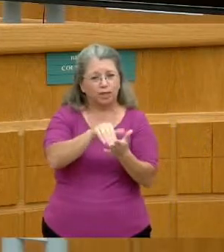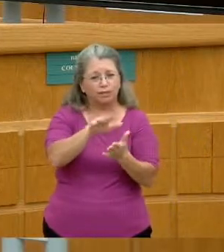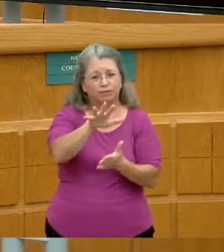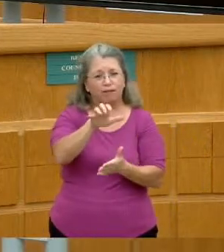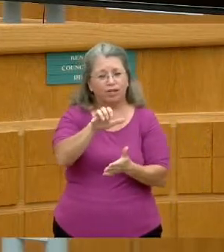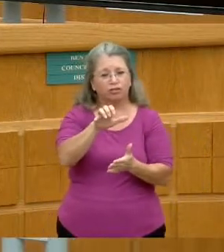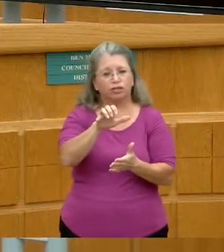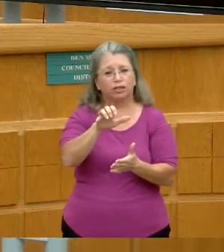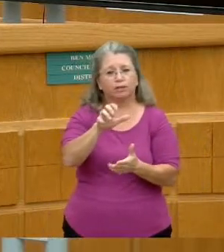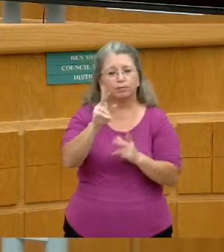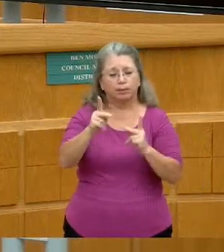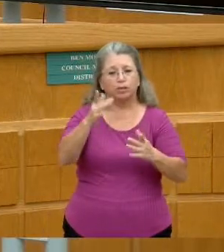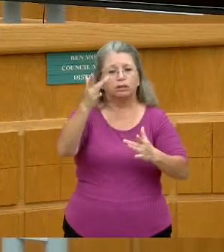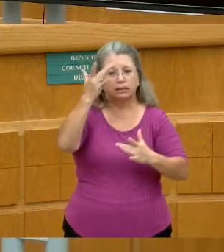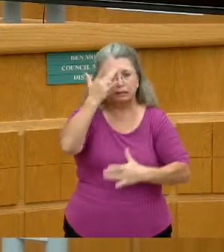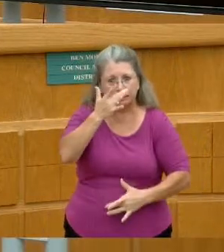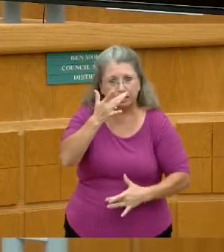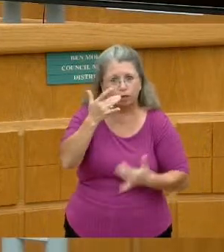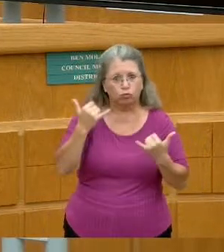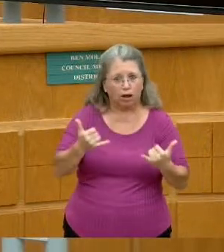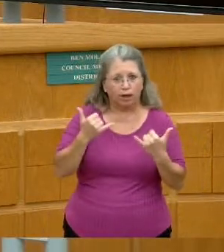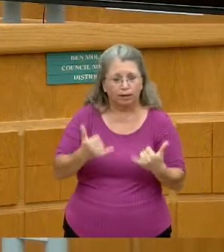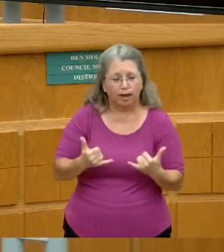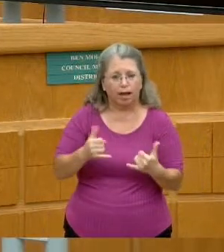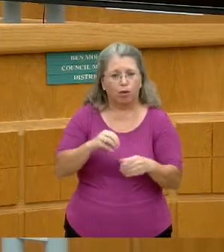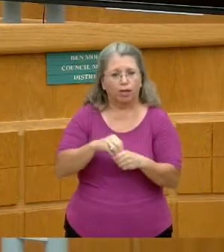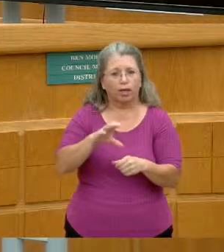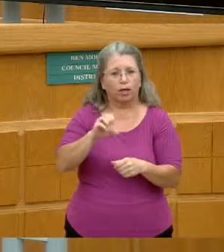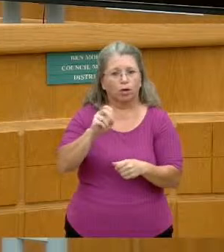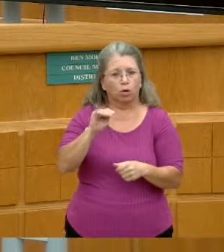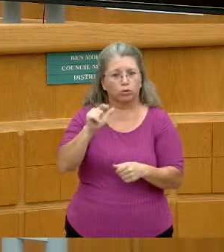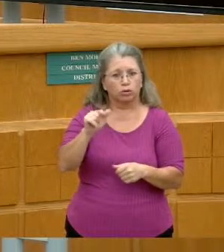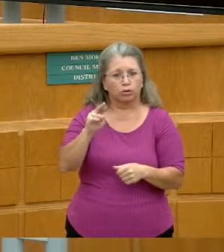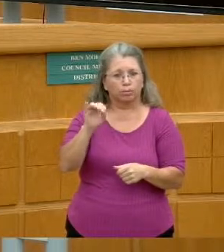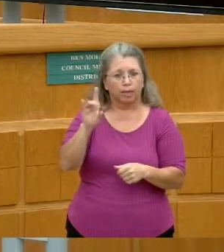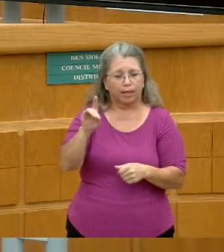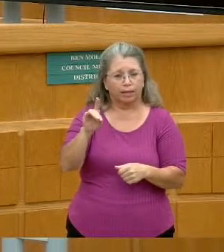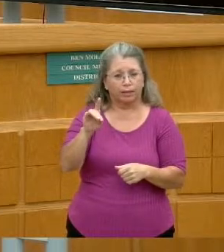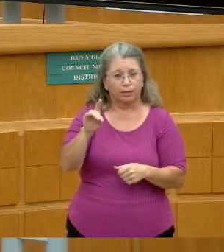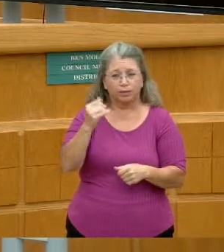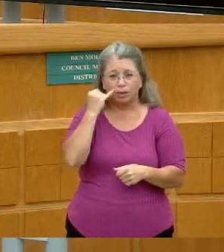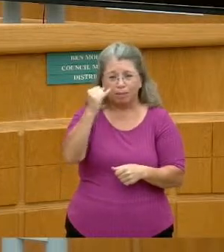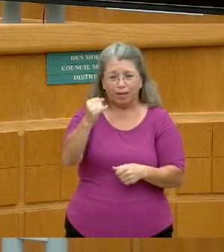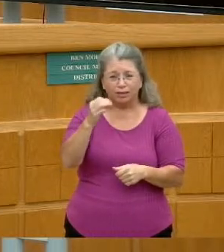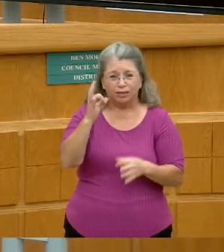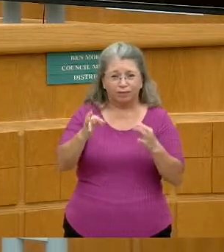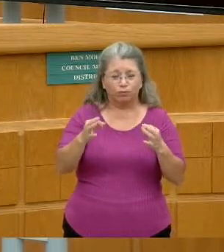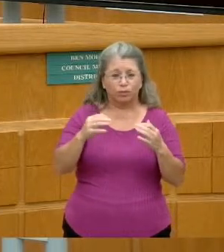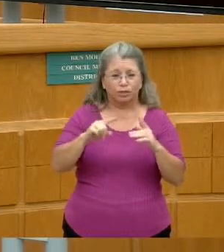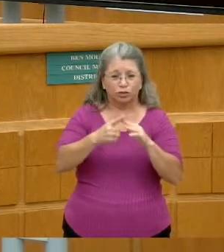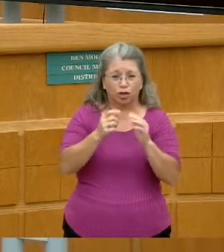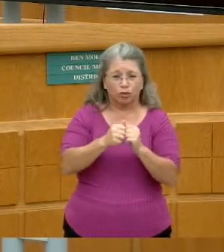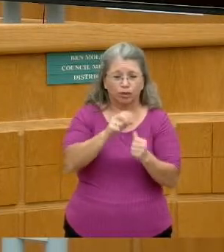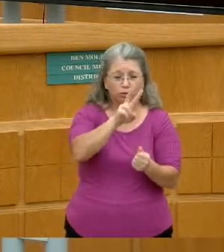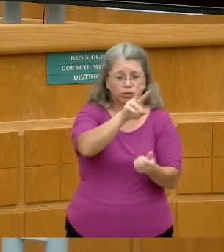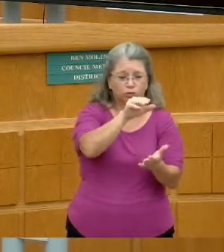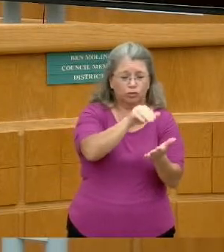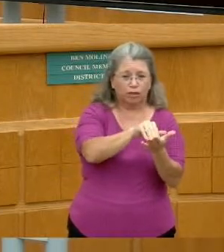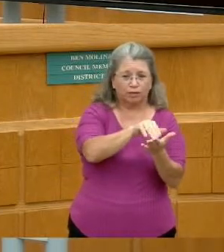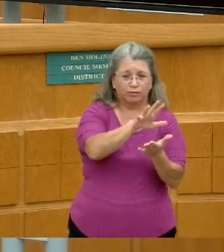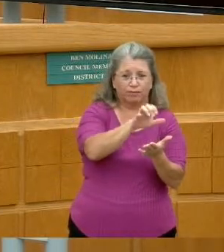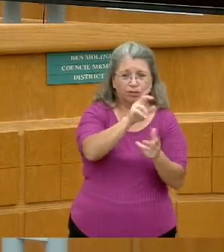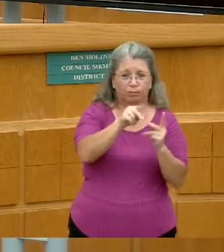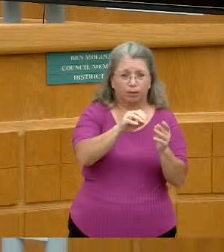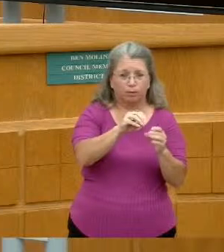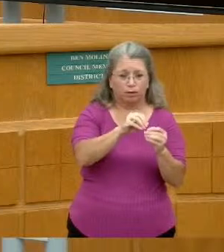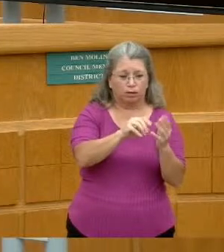COVID-19 right now in the Coastal Bend area. So imagine if we started with 2,500 people in this first